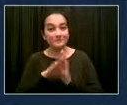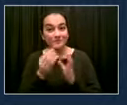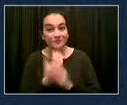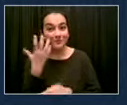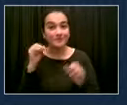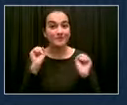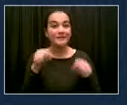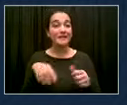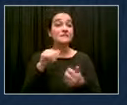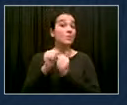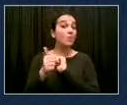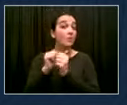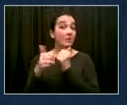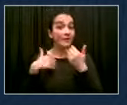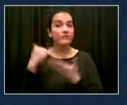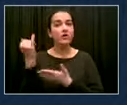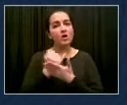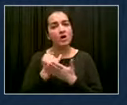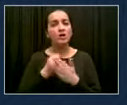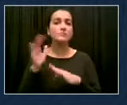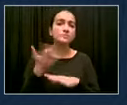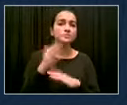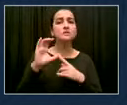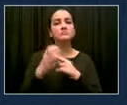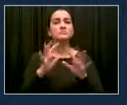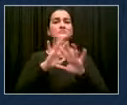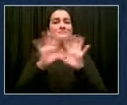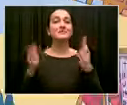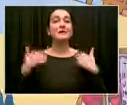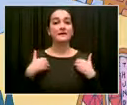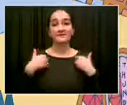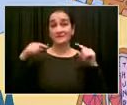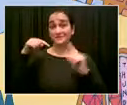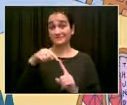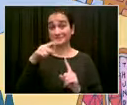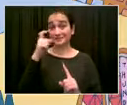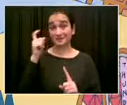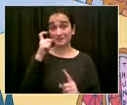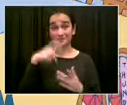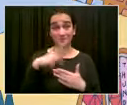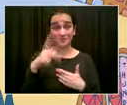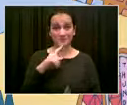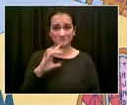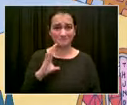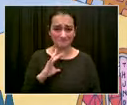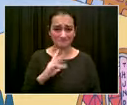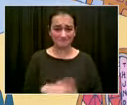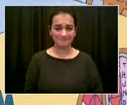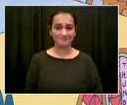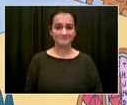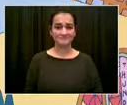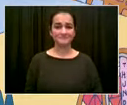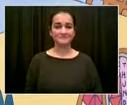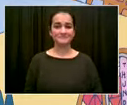to look like and be like for young people across the city. Go ahead, Elizabeth.